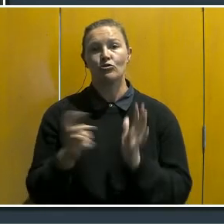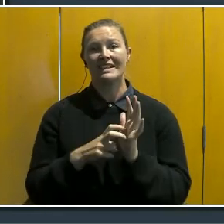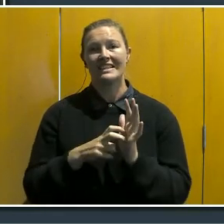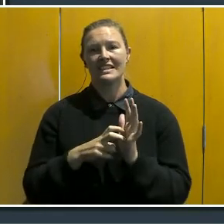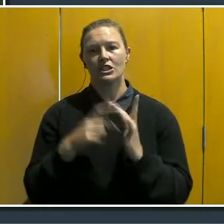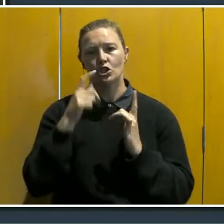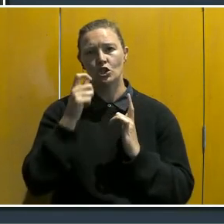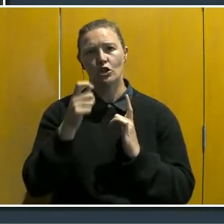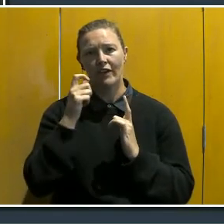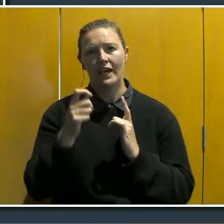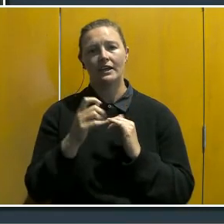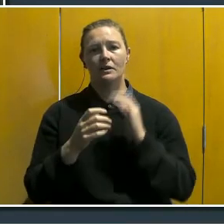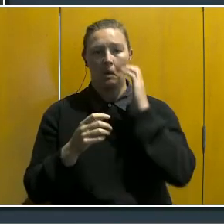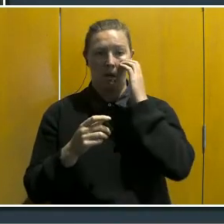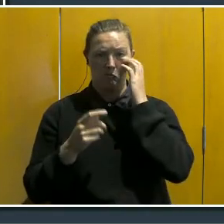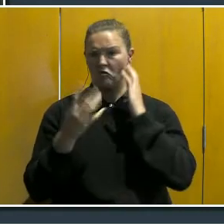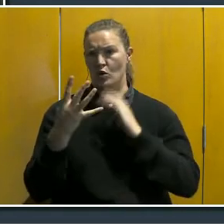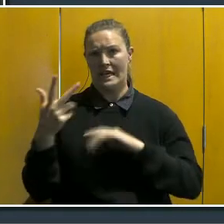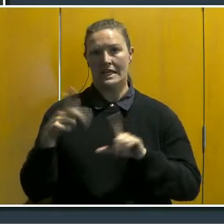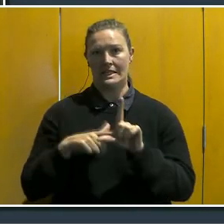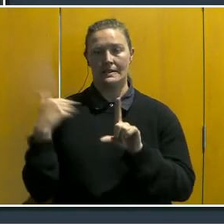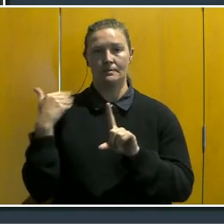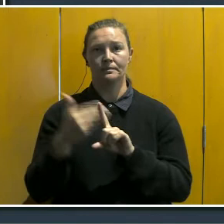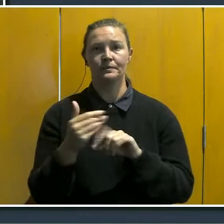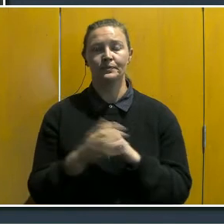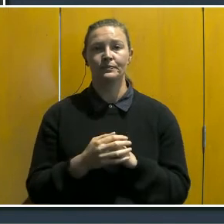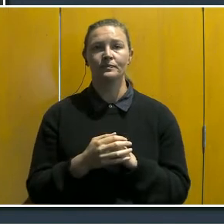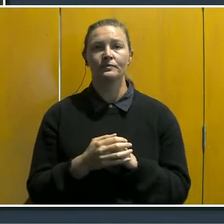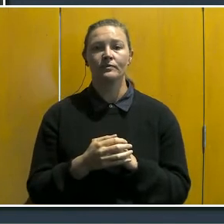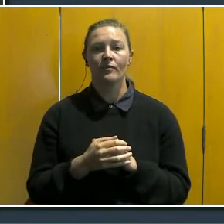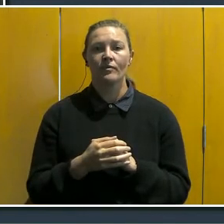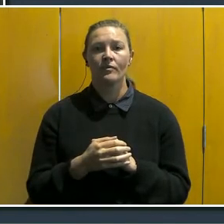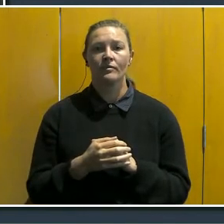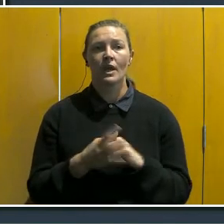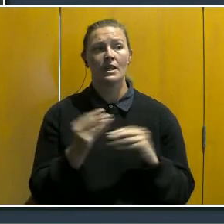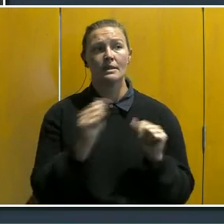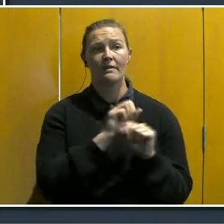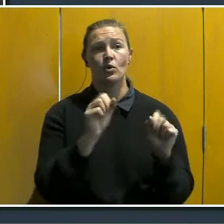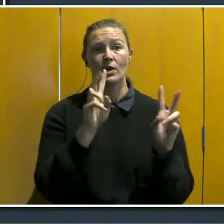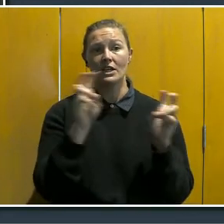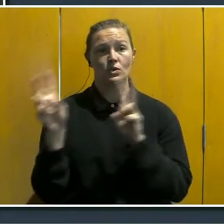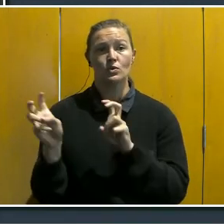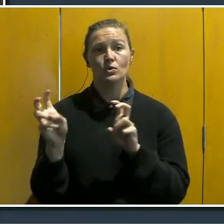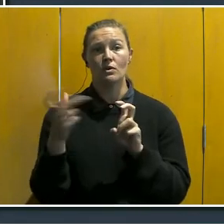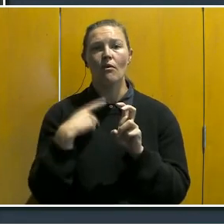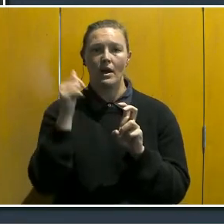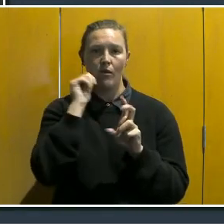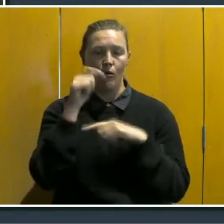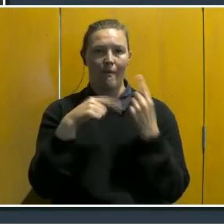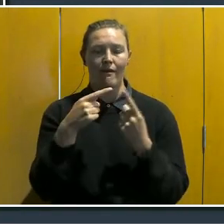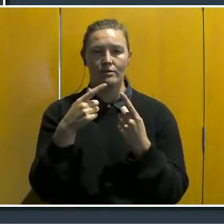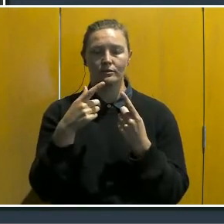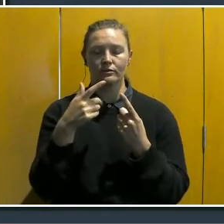been for the last coming up 48 years. So some of the issues that you guys are facing, I'm quite familiar with.